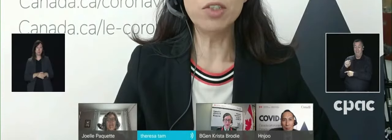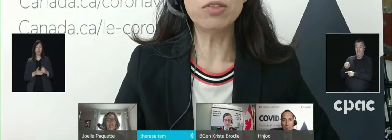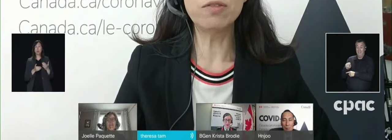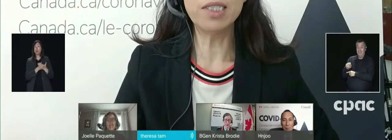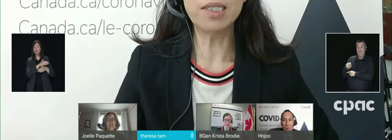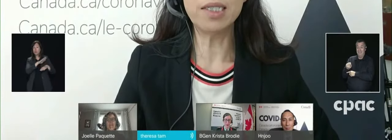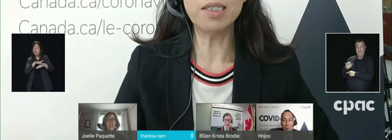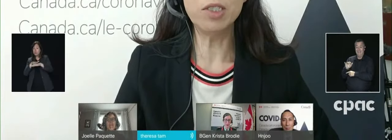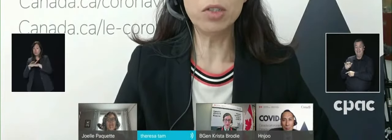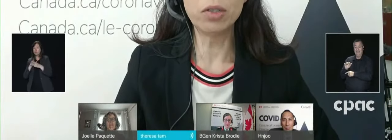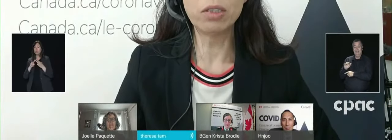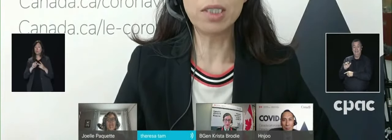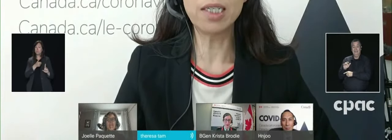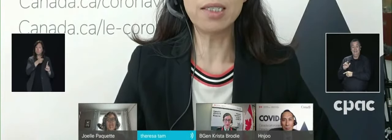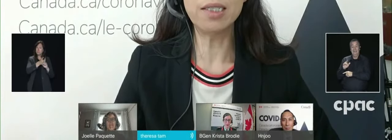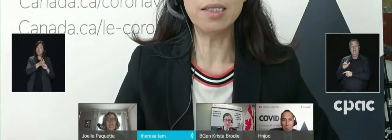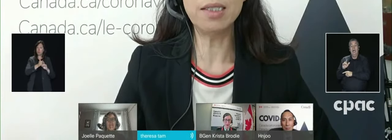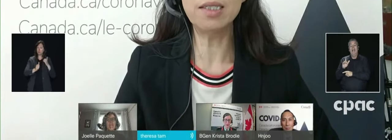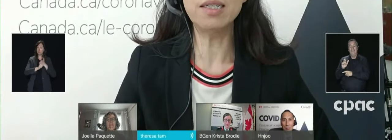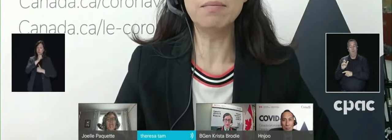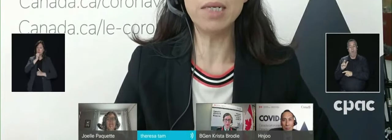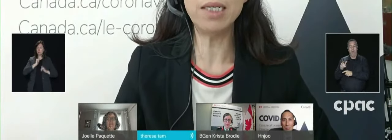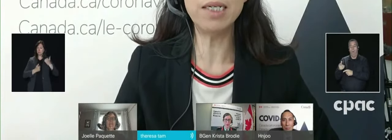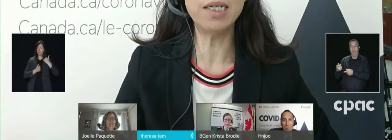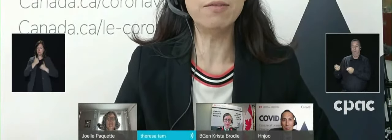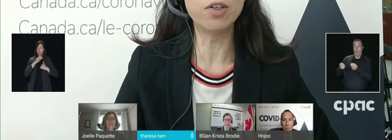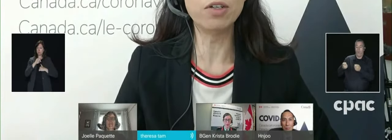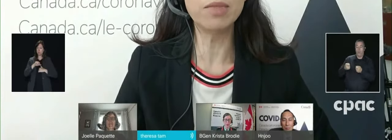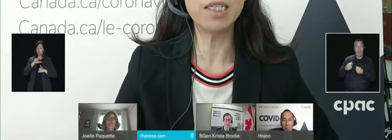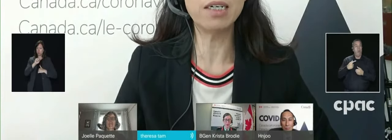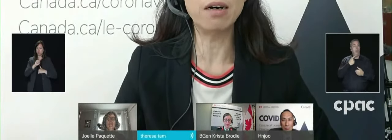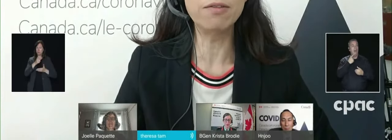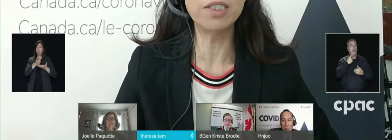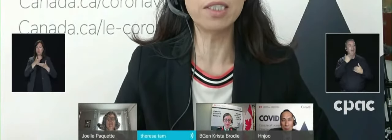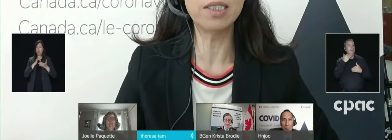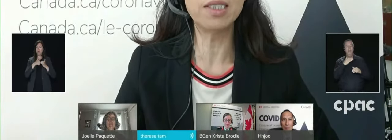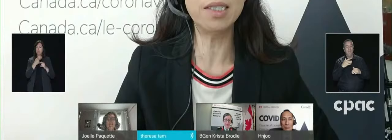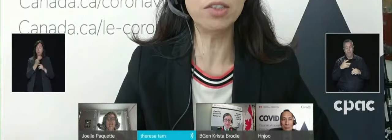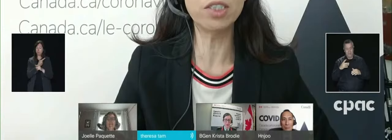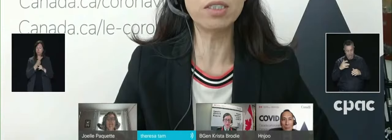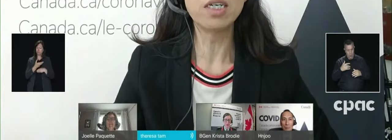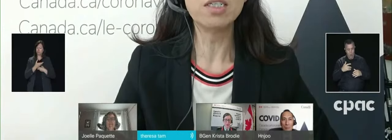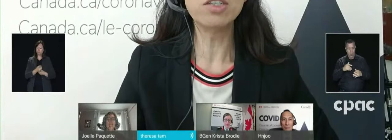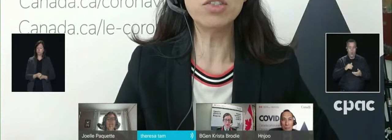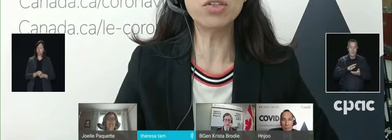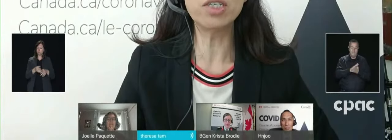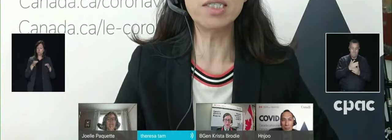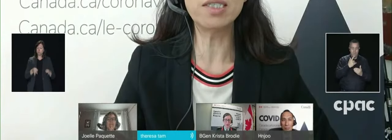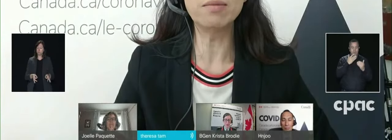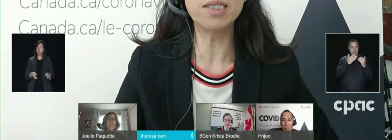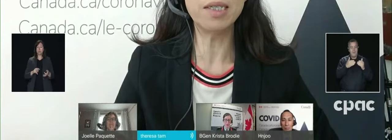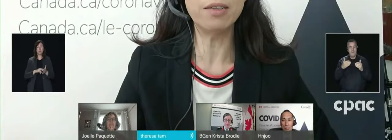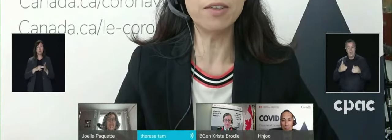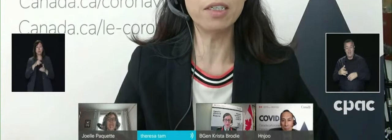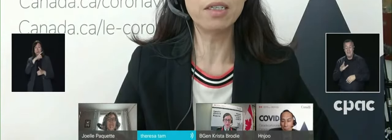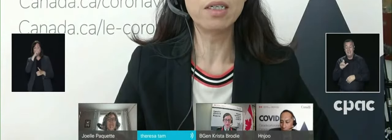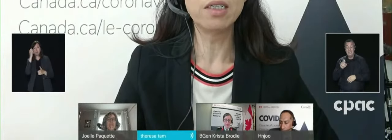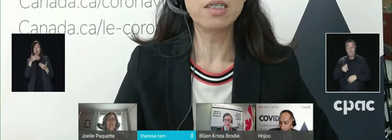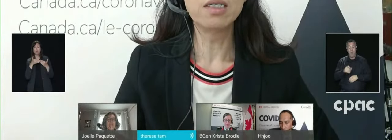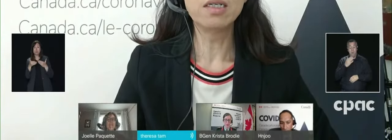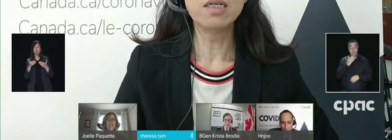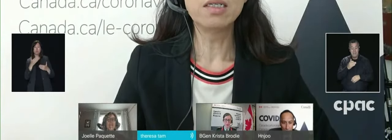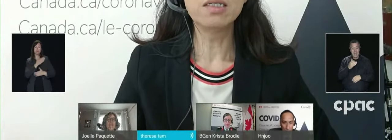and individual risk assessment tools can assist us in making informed and confident decisions to enjoy the summer